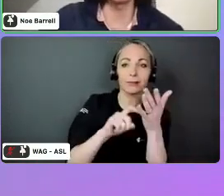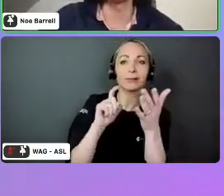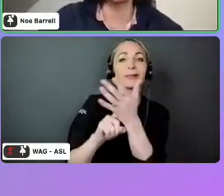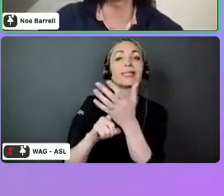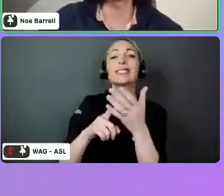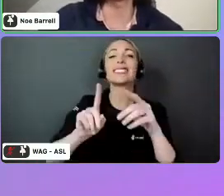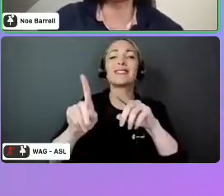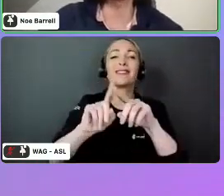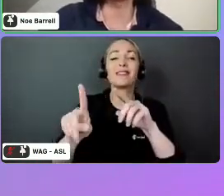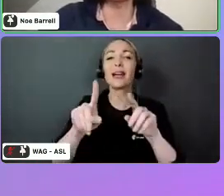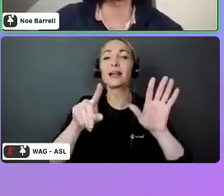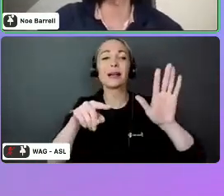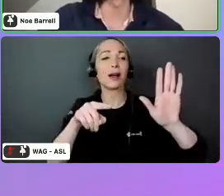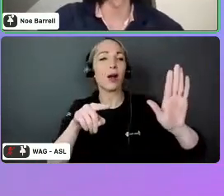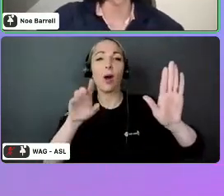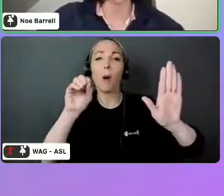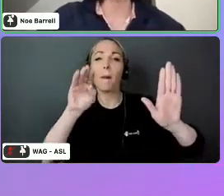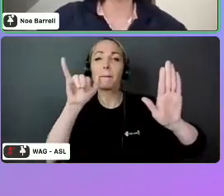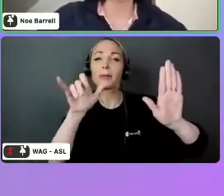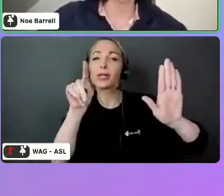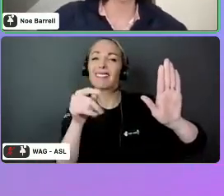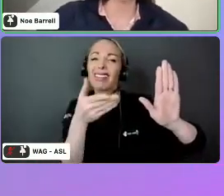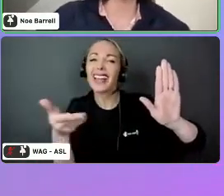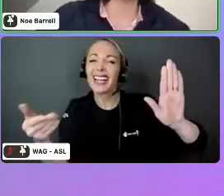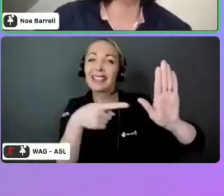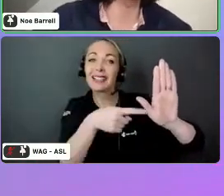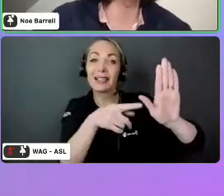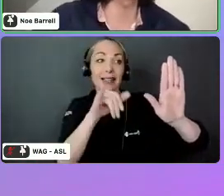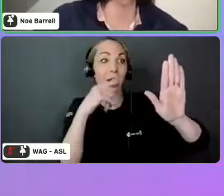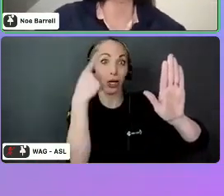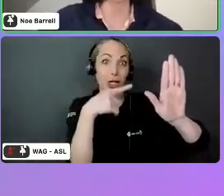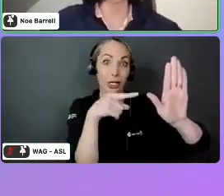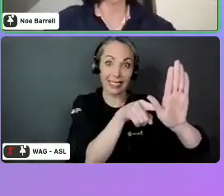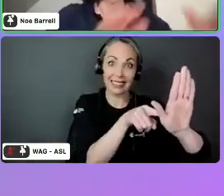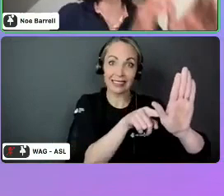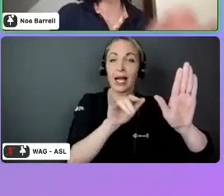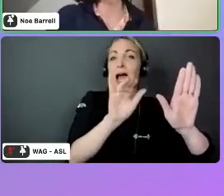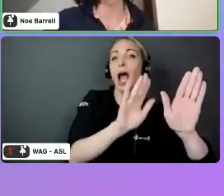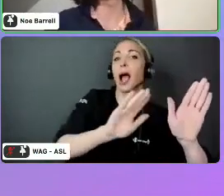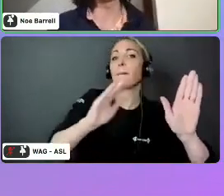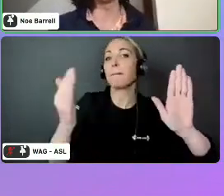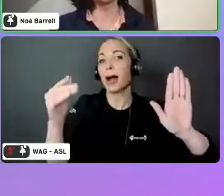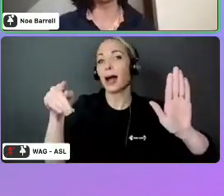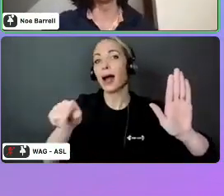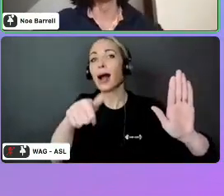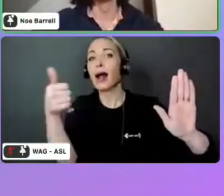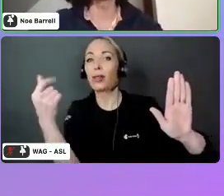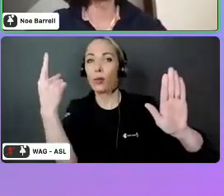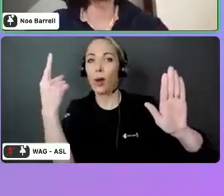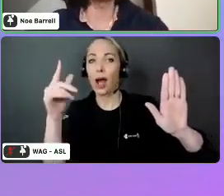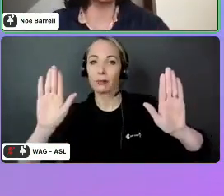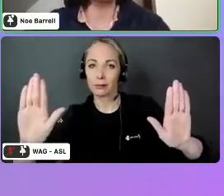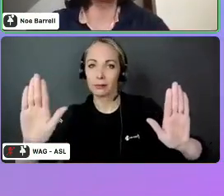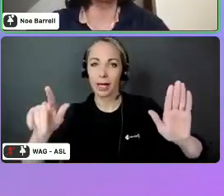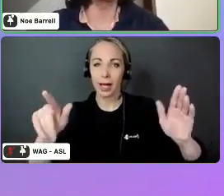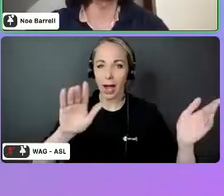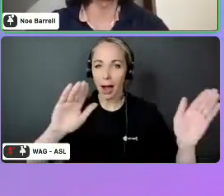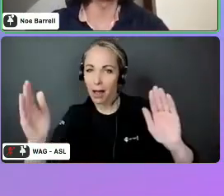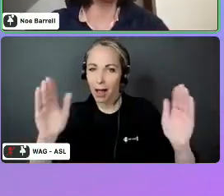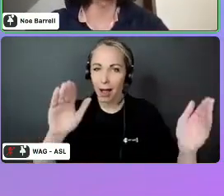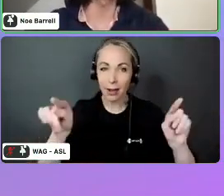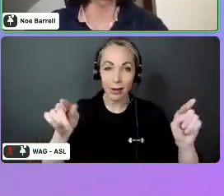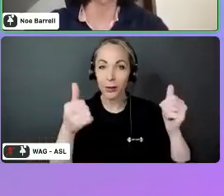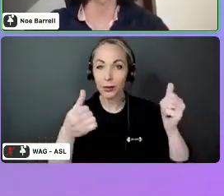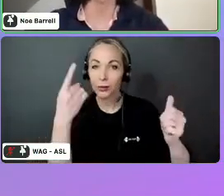our object detection network that considers object detections relative to one another. So in that tab example,